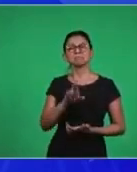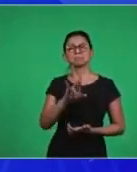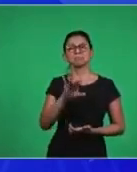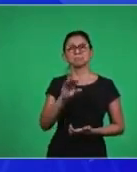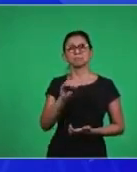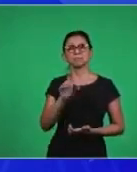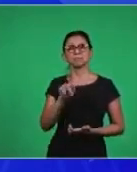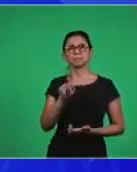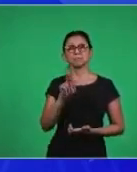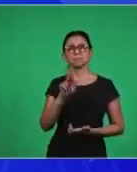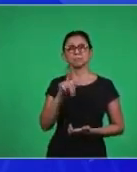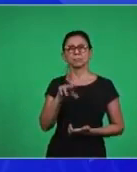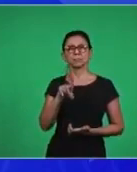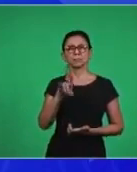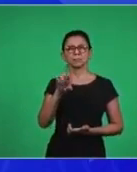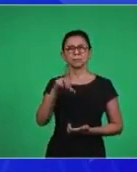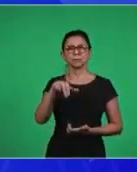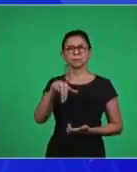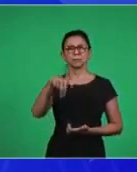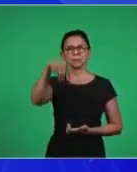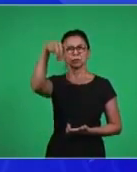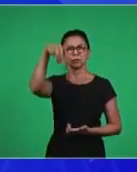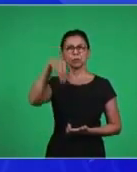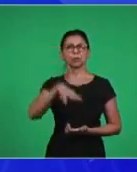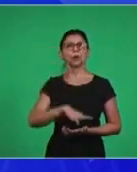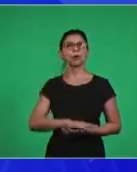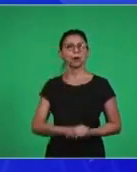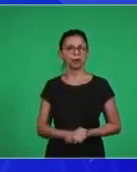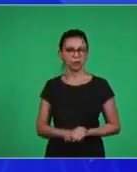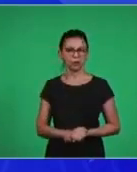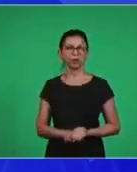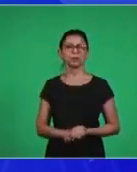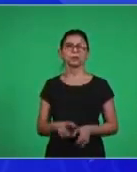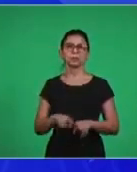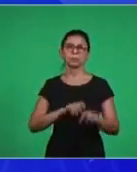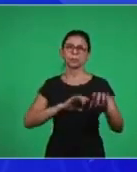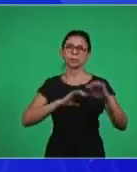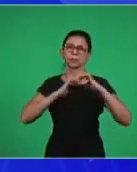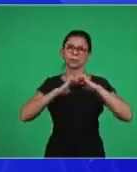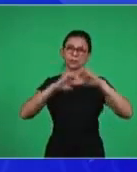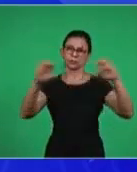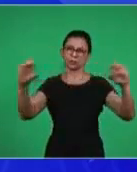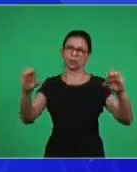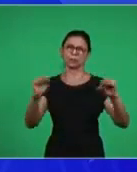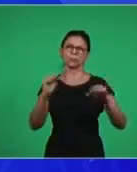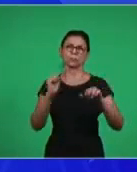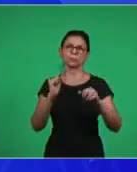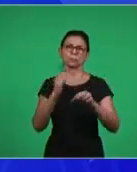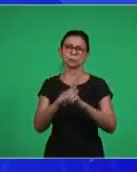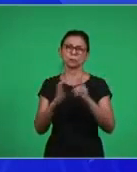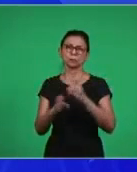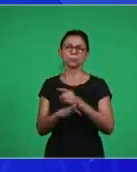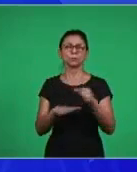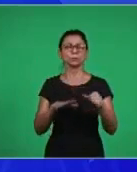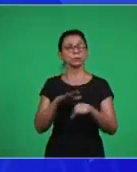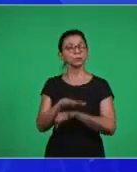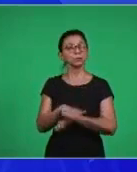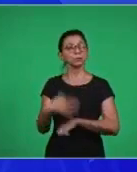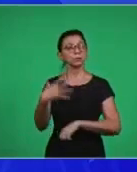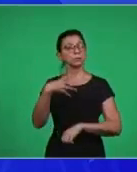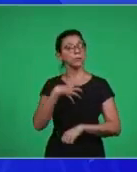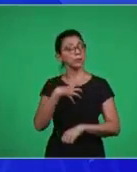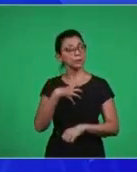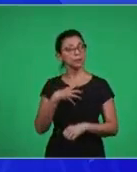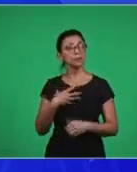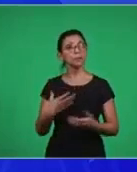Rio Grande do Norte, about 100 kilometers from Natal. There was an evangelistic service with the service at night. In